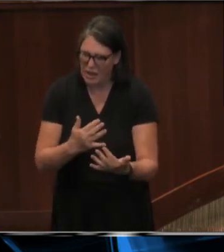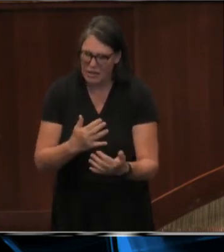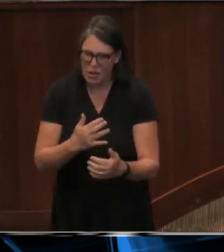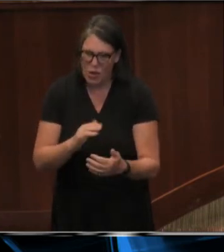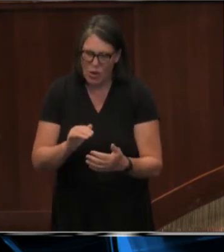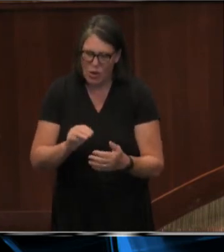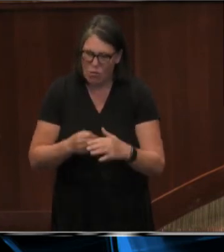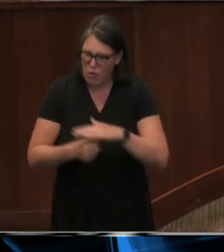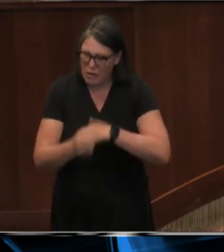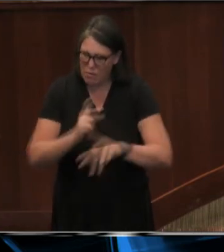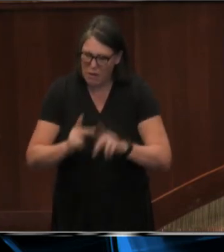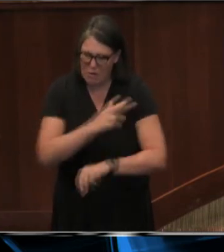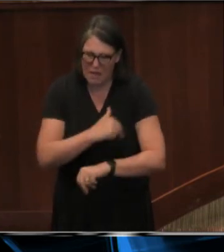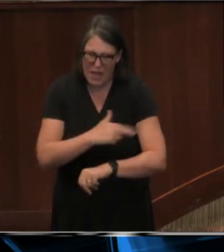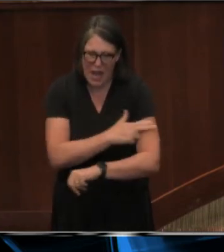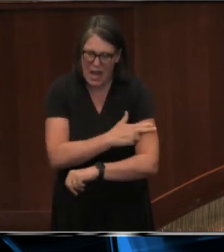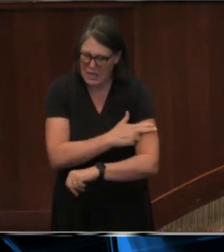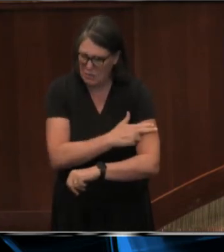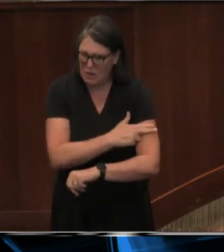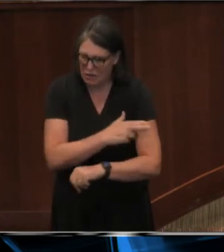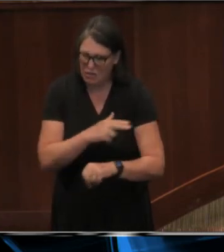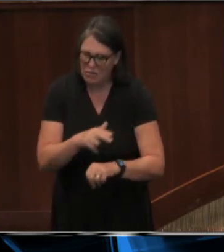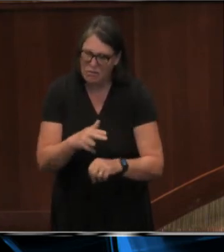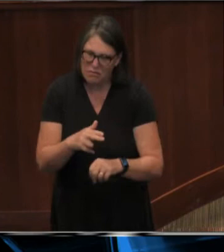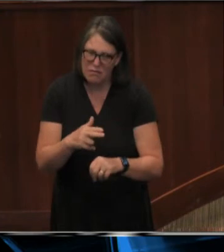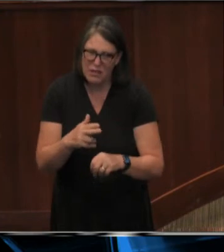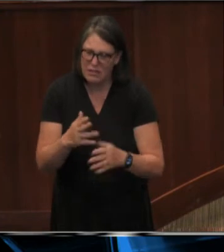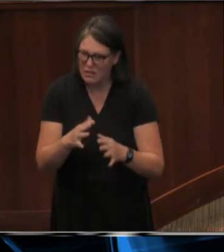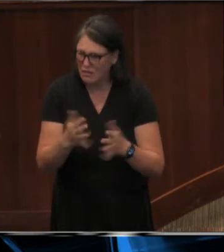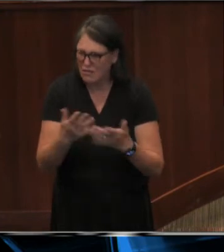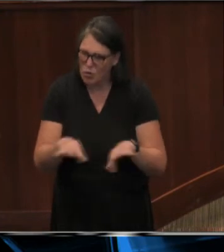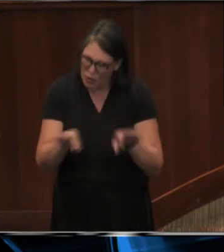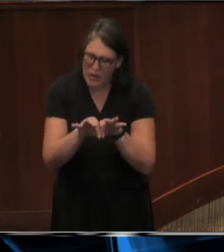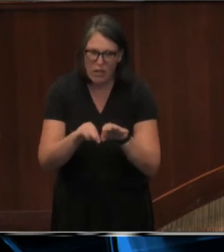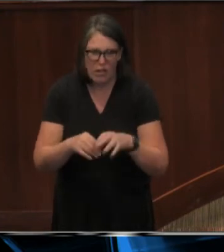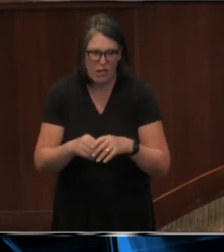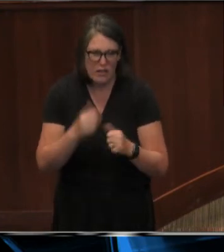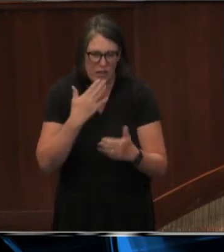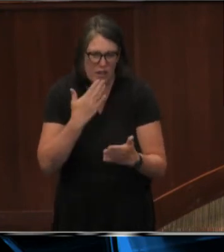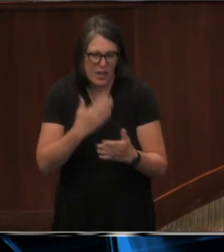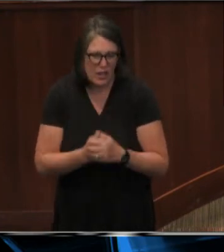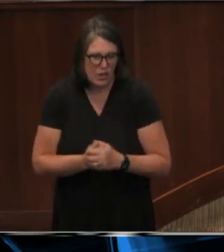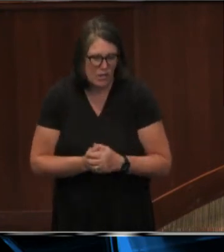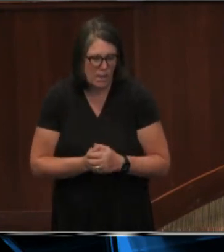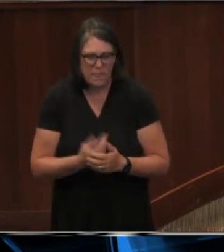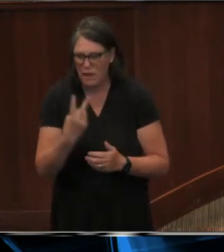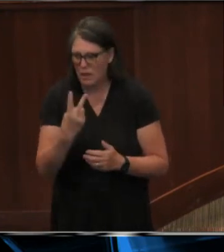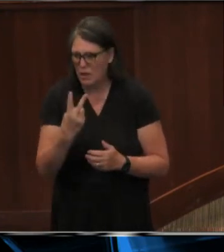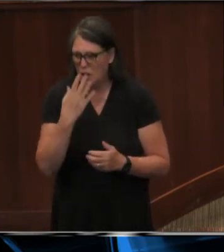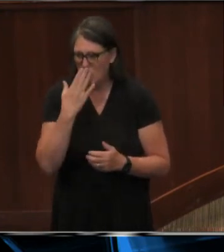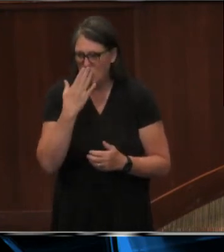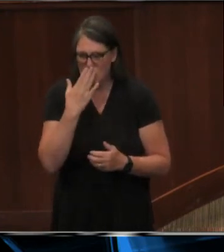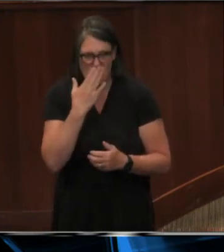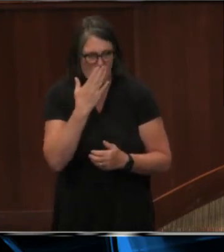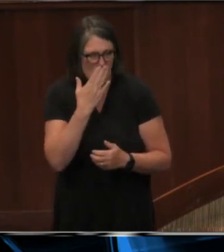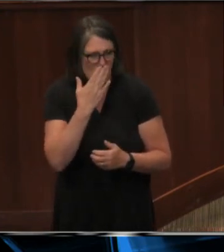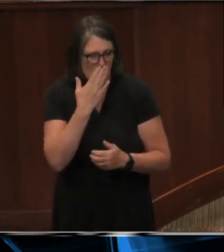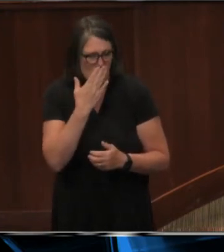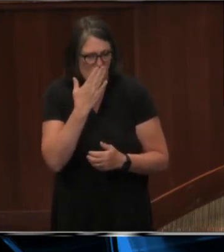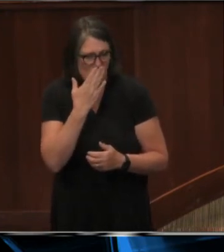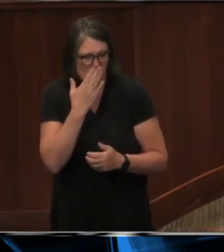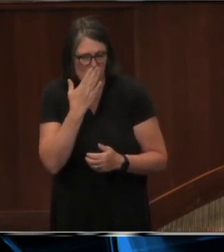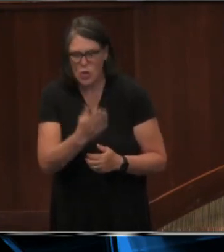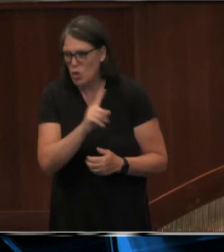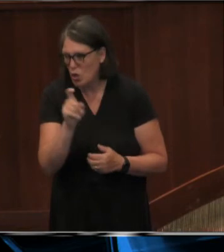and we need to have people with the right diagnosis. Thank you. Thank you, Dr. Bucks. Two good hospital-related questions. Dr.